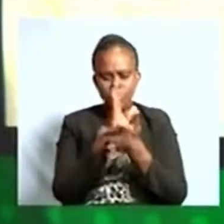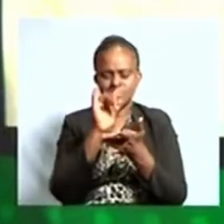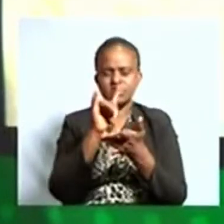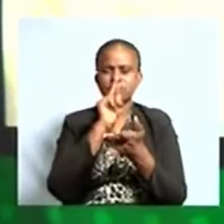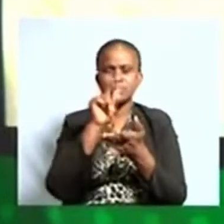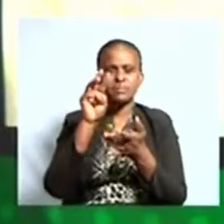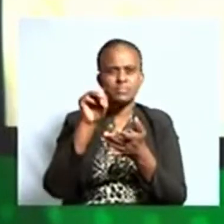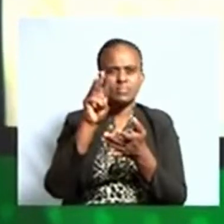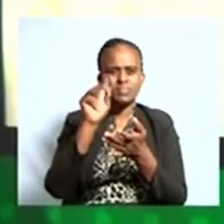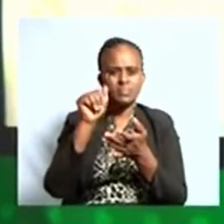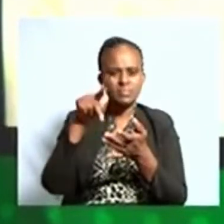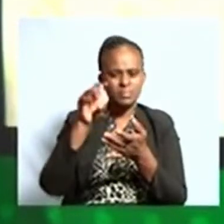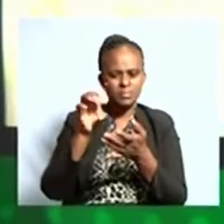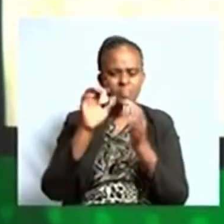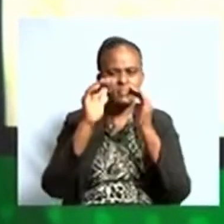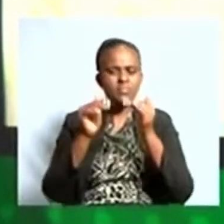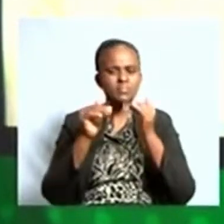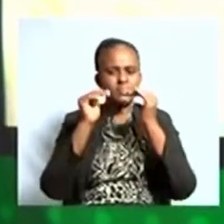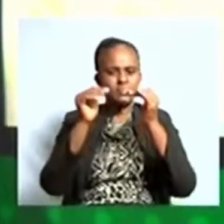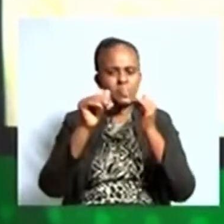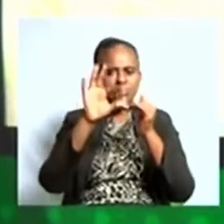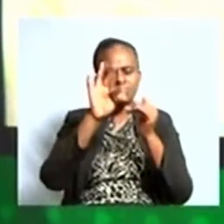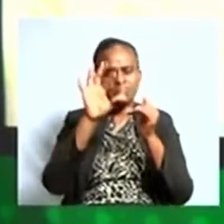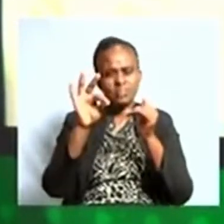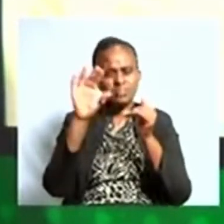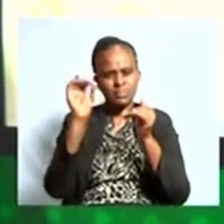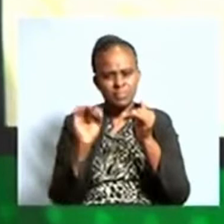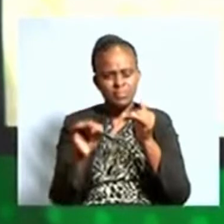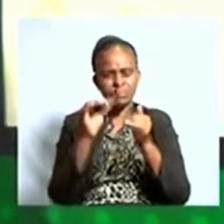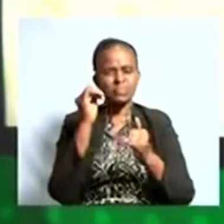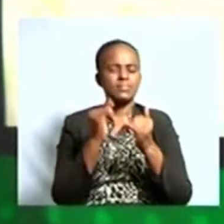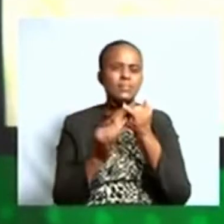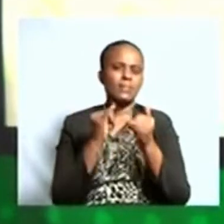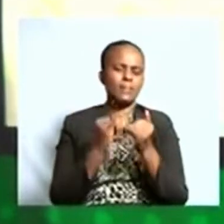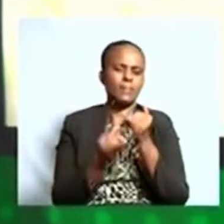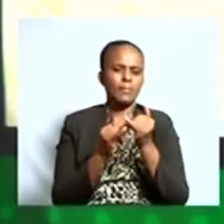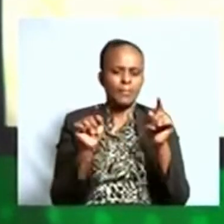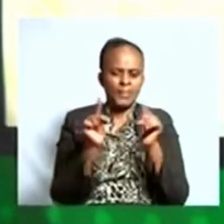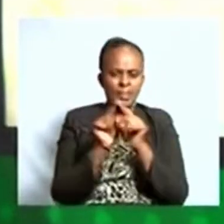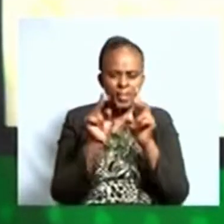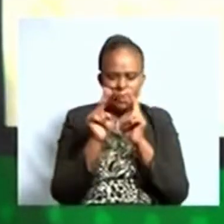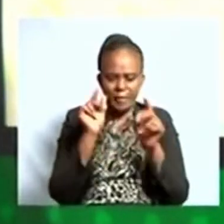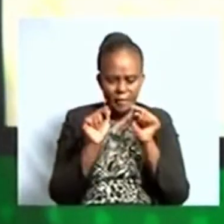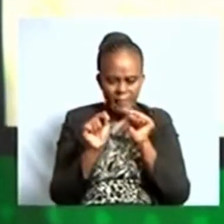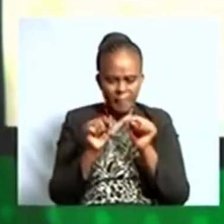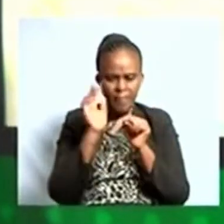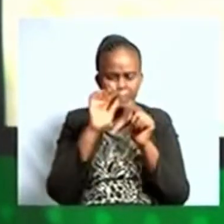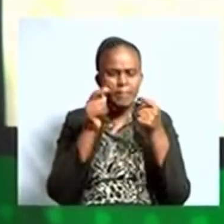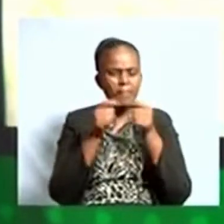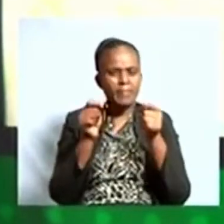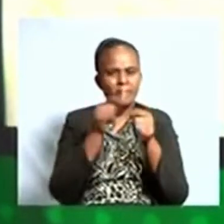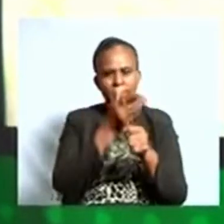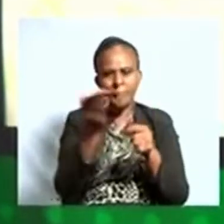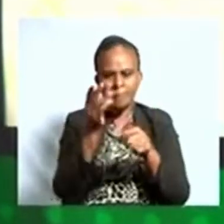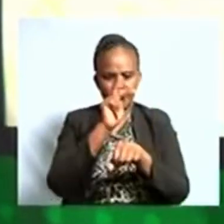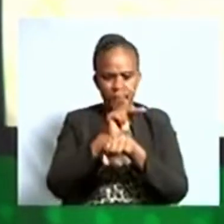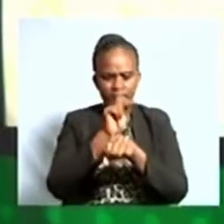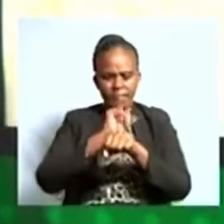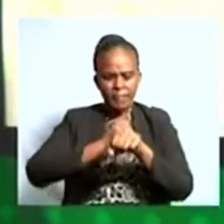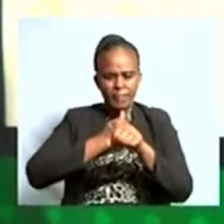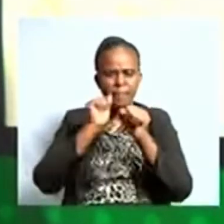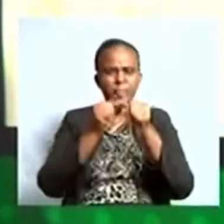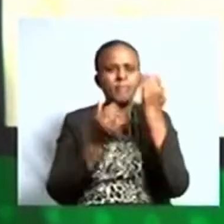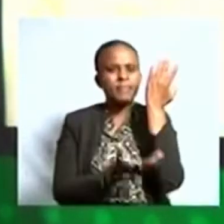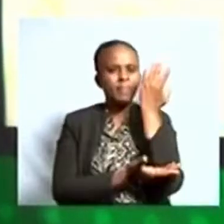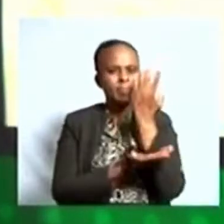Mwape, we have advanced. It's almost at 99% completion, and very soon we'll be commissioning those projects so that we can